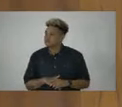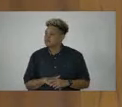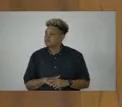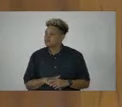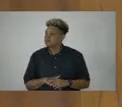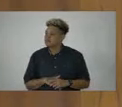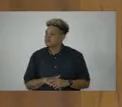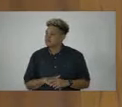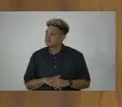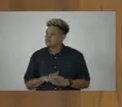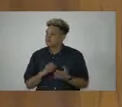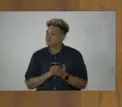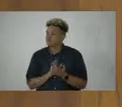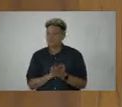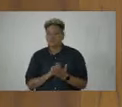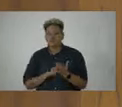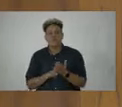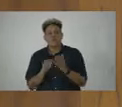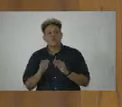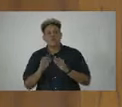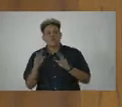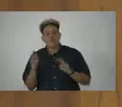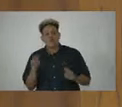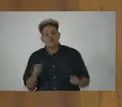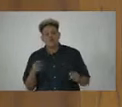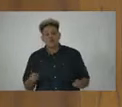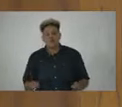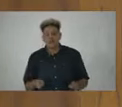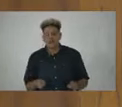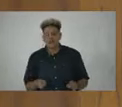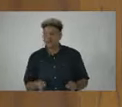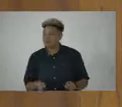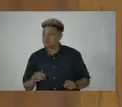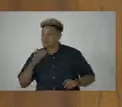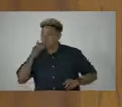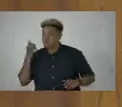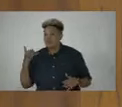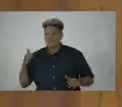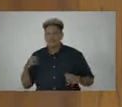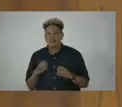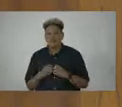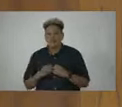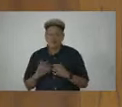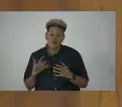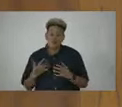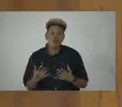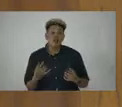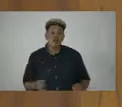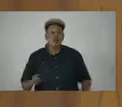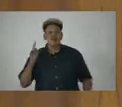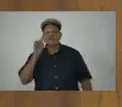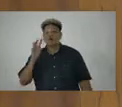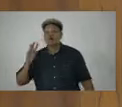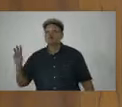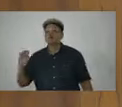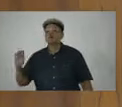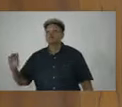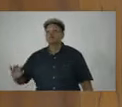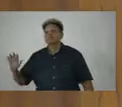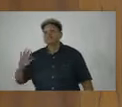the record speaks for itself. The best is yet to come. For Westmoreland